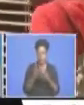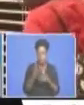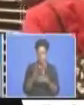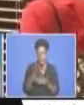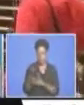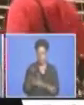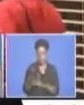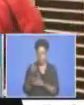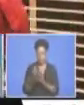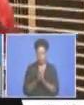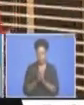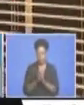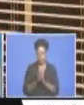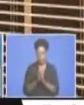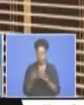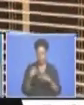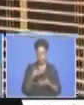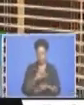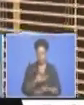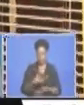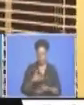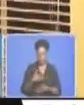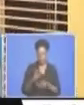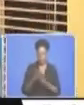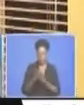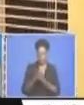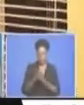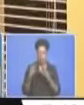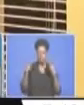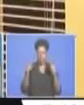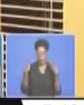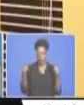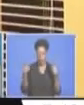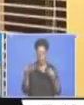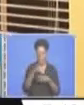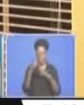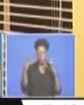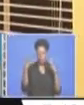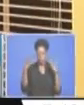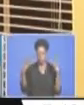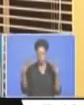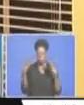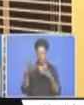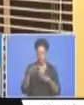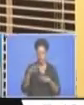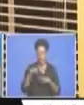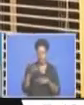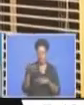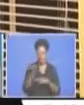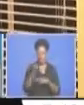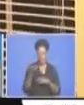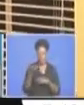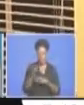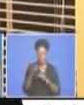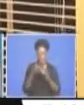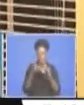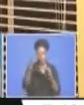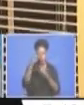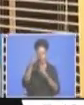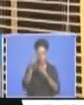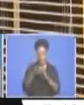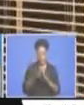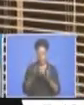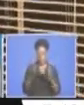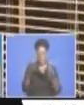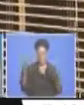first, players, the referee, the coaches got to be on one accord. We had plenty